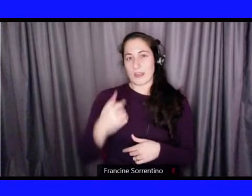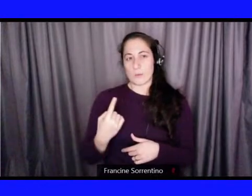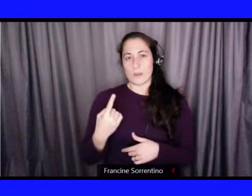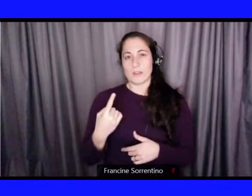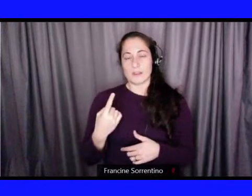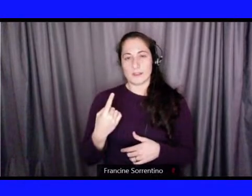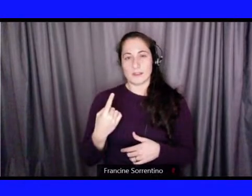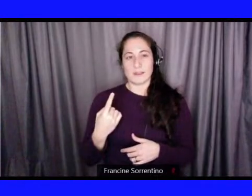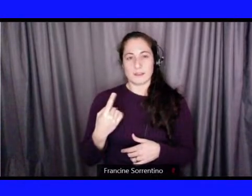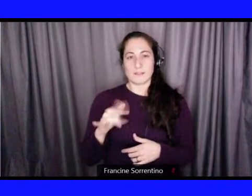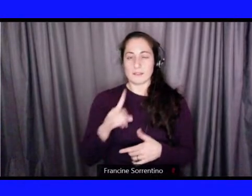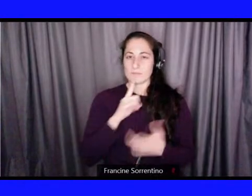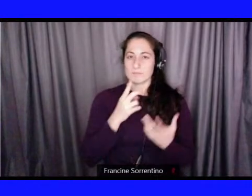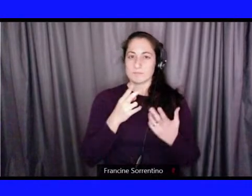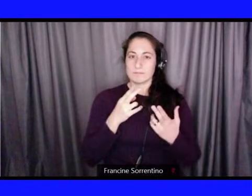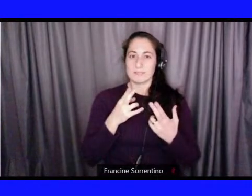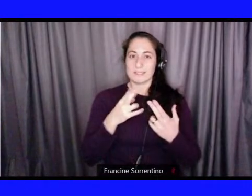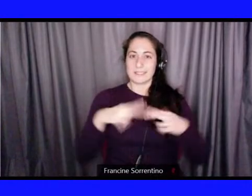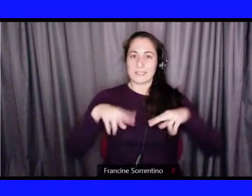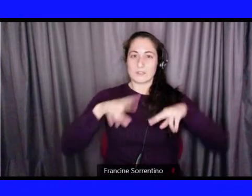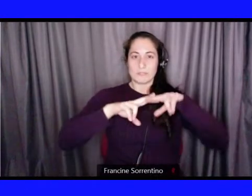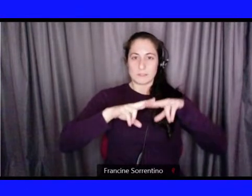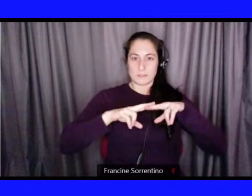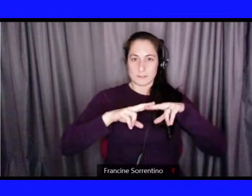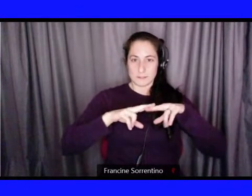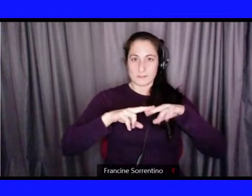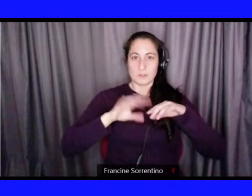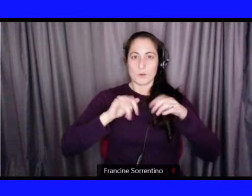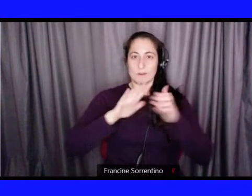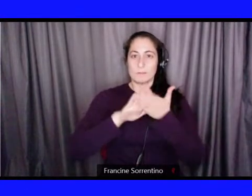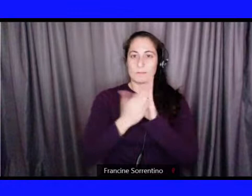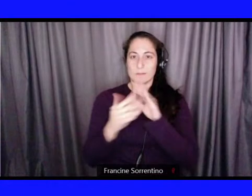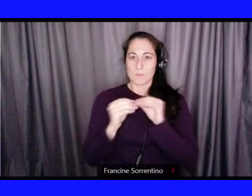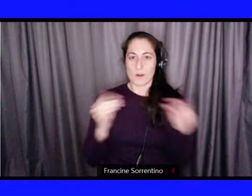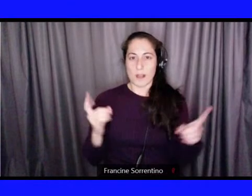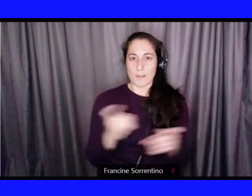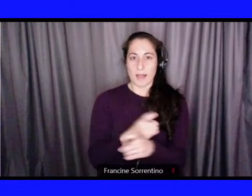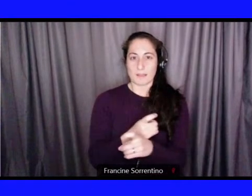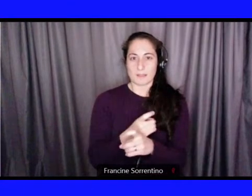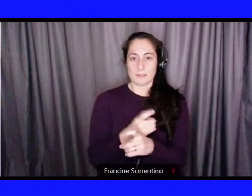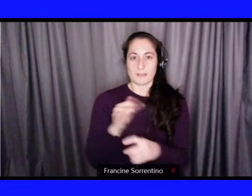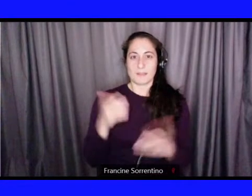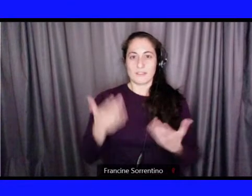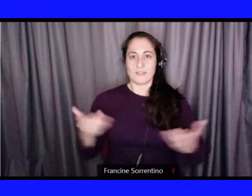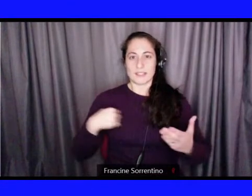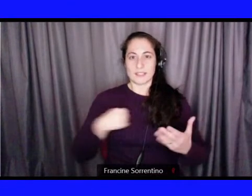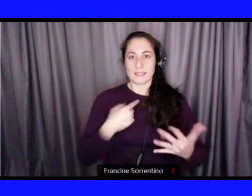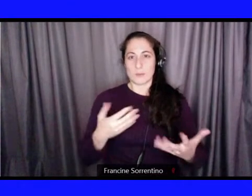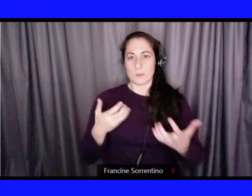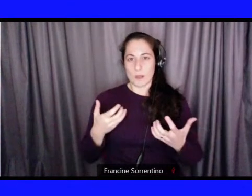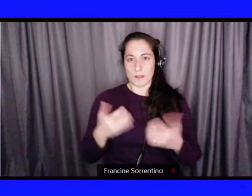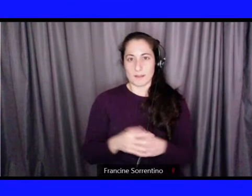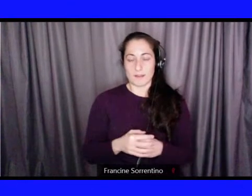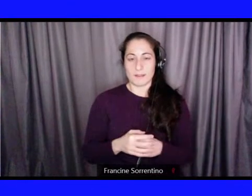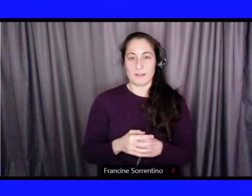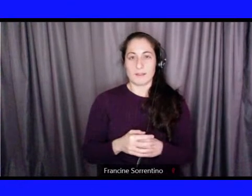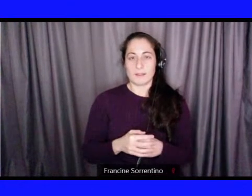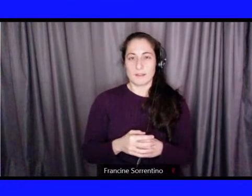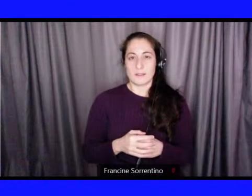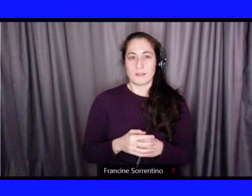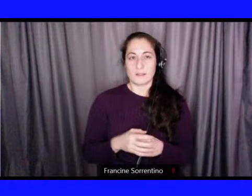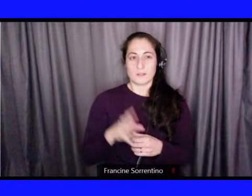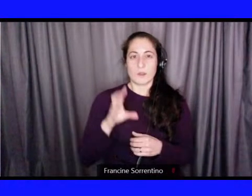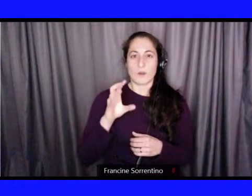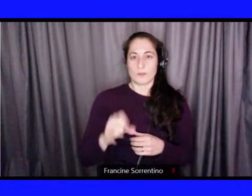but did not rise above that. I think a very substantial number, and I think being in the 60s is probably closer to where